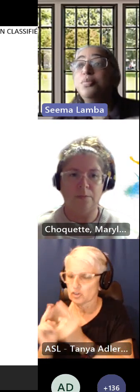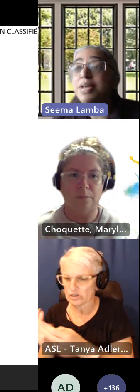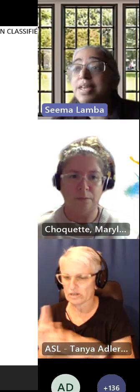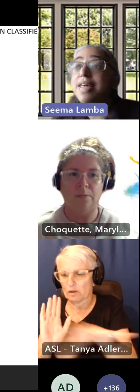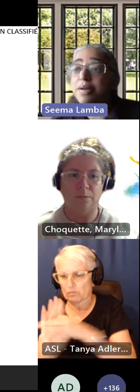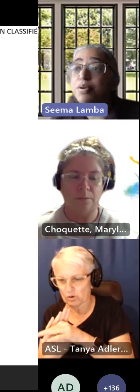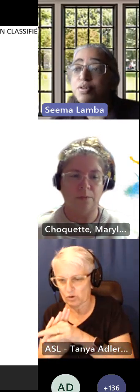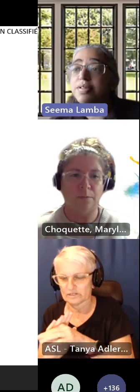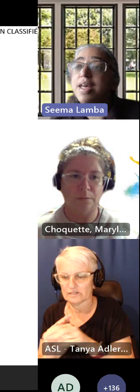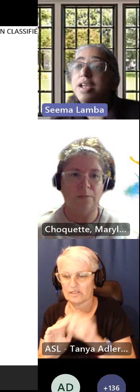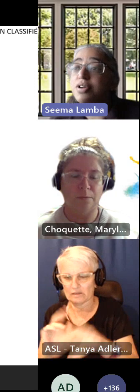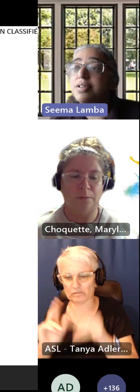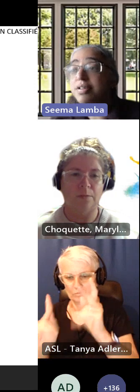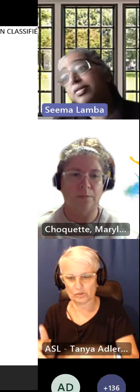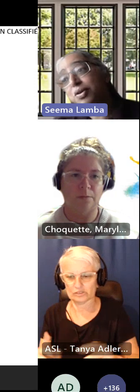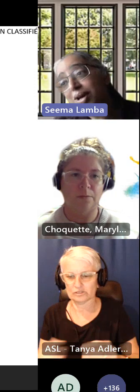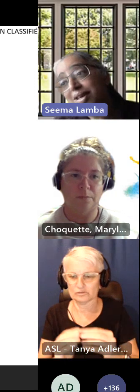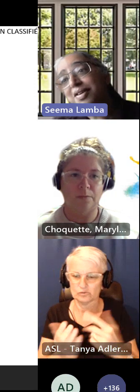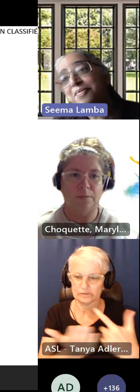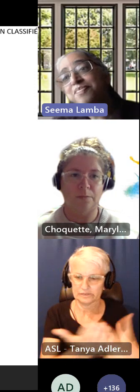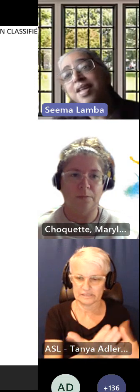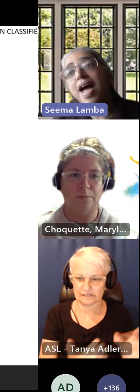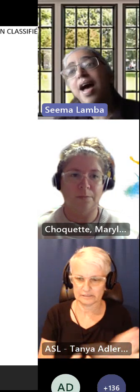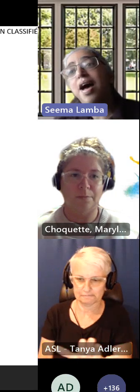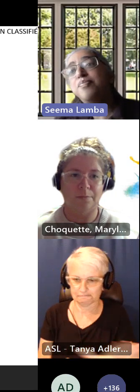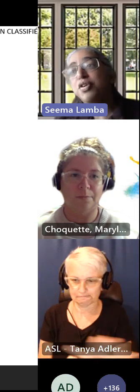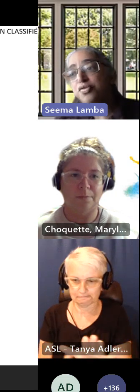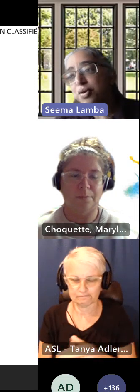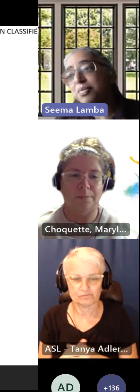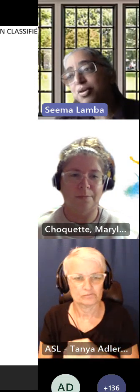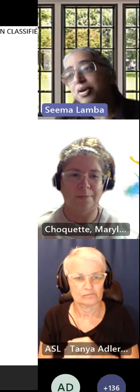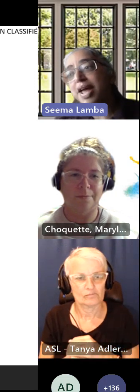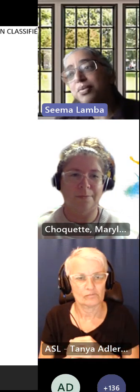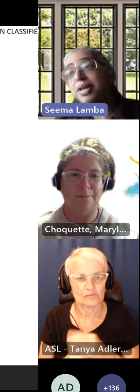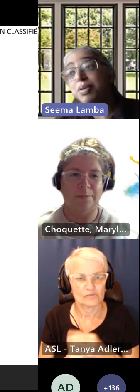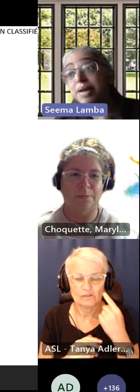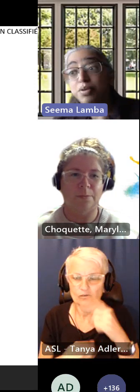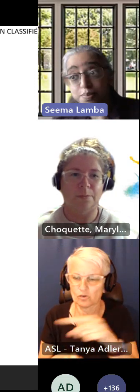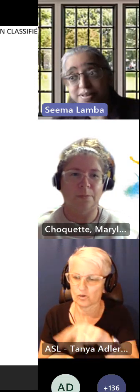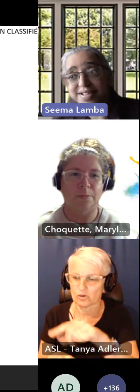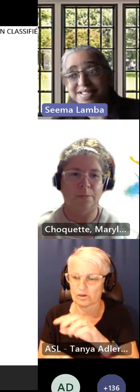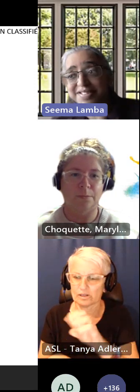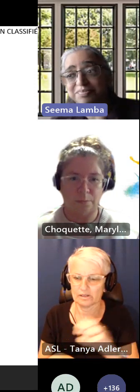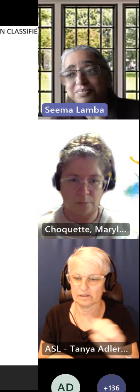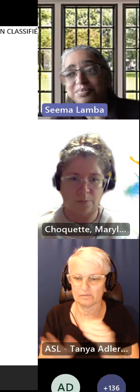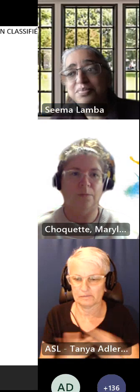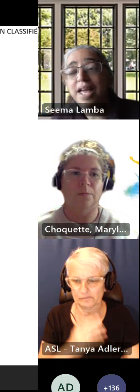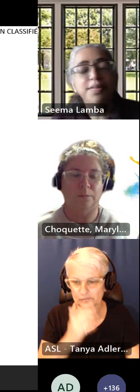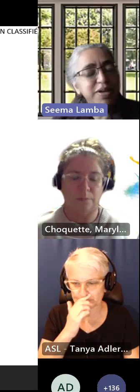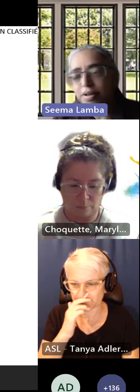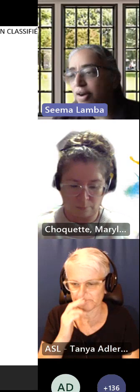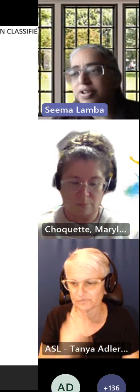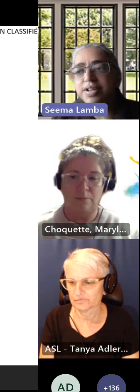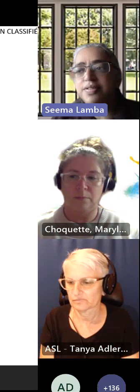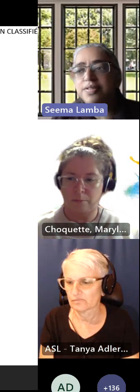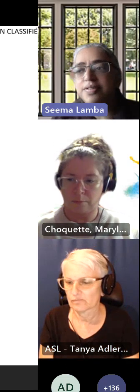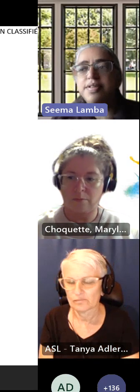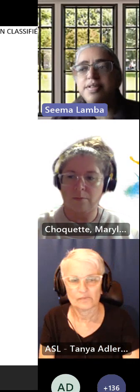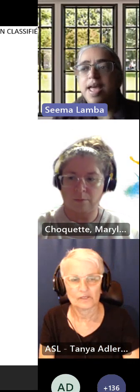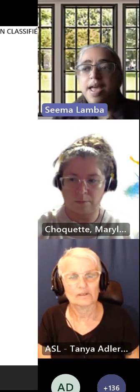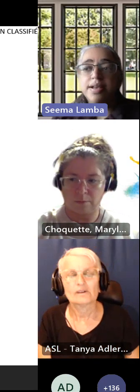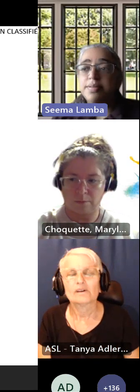agent to be that person that you're consulting with for the employment equity plan purposes. As people